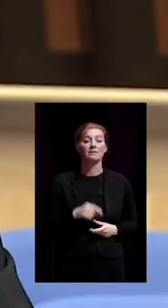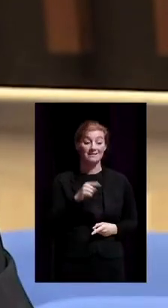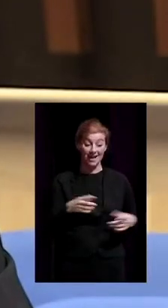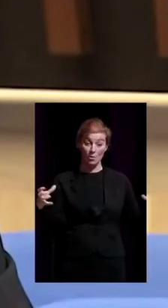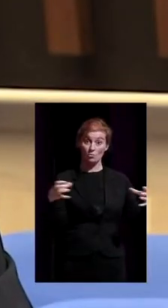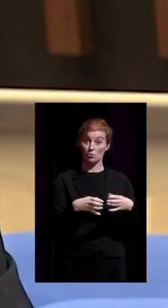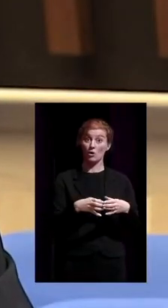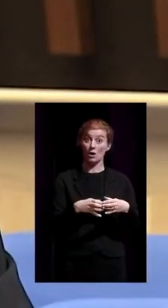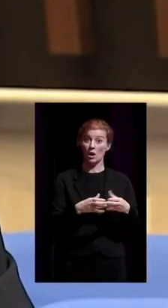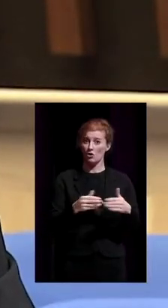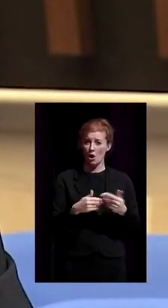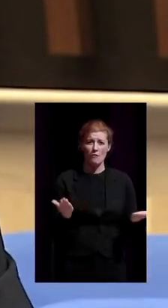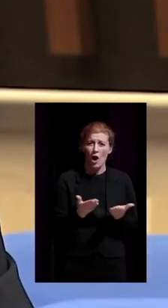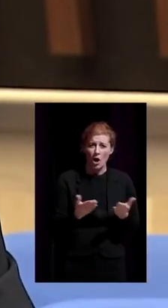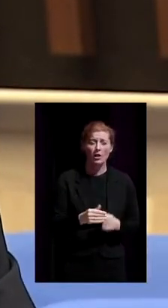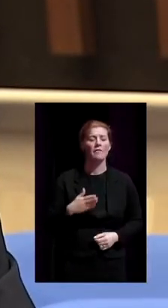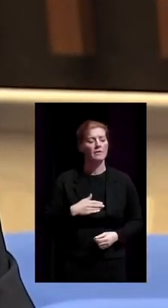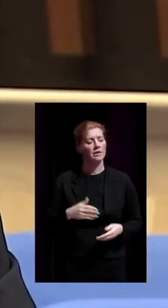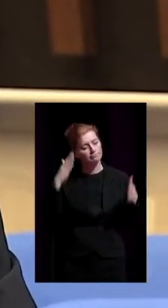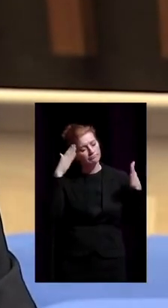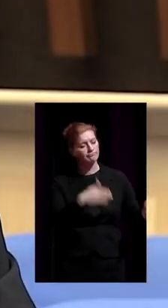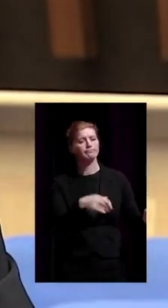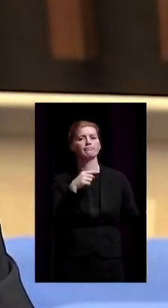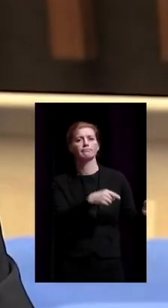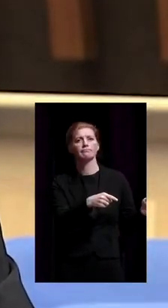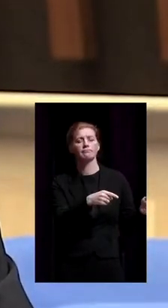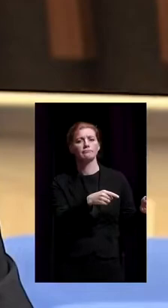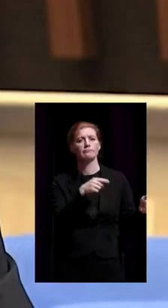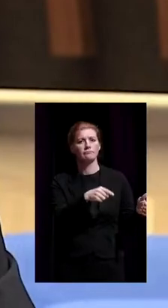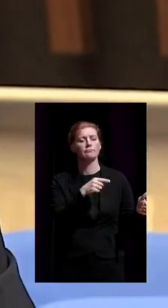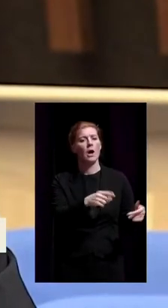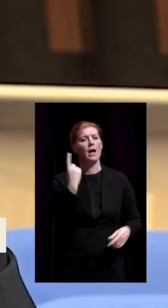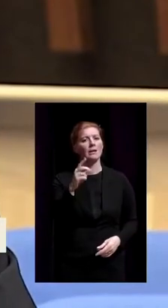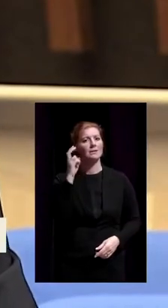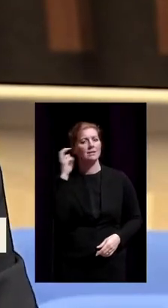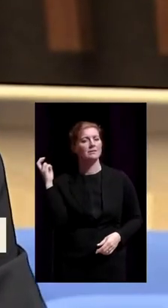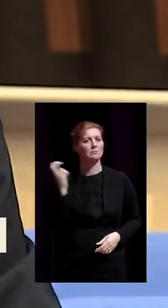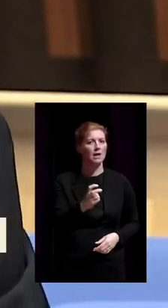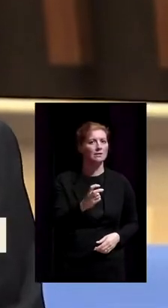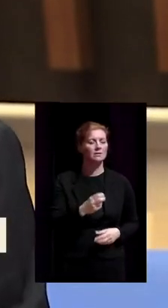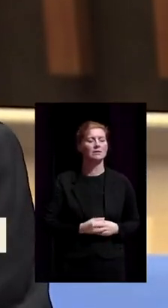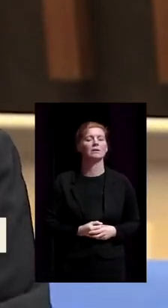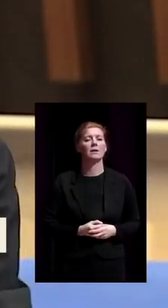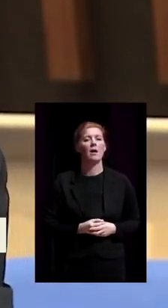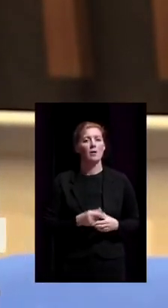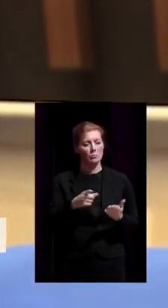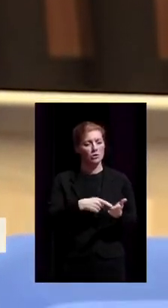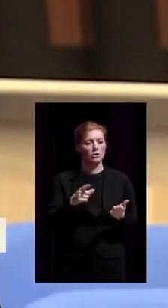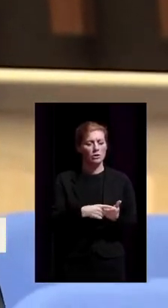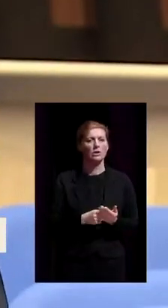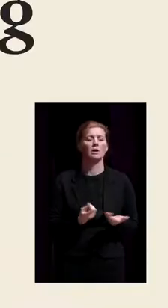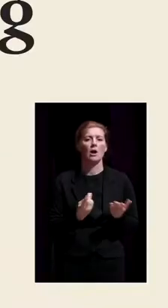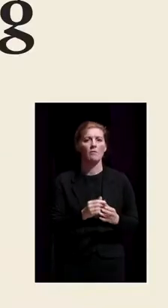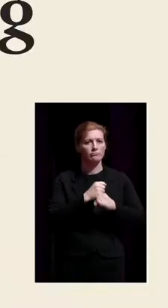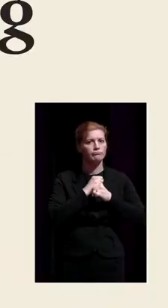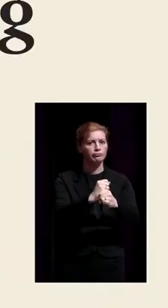commission is doing is focusing a beam of light on one aspect of the meaning of